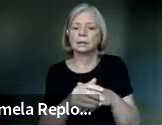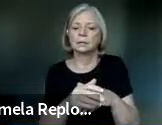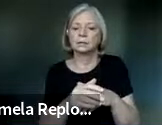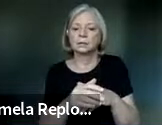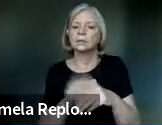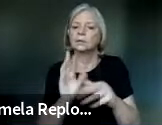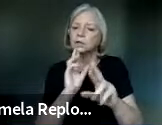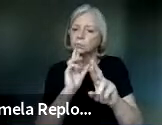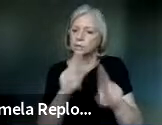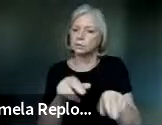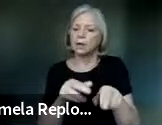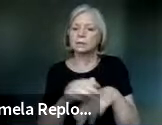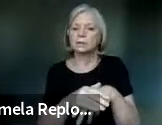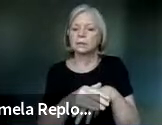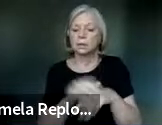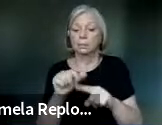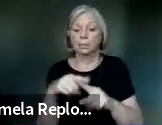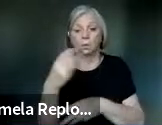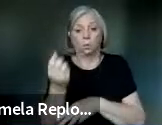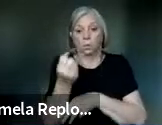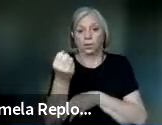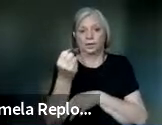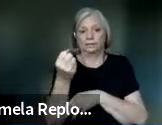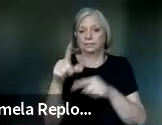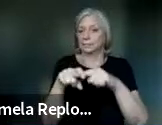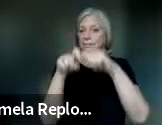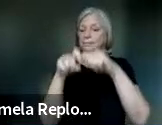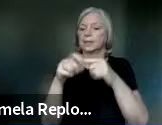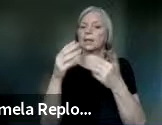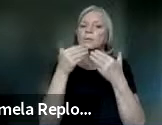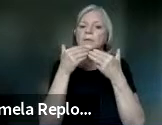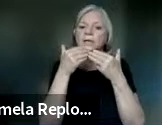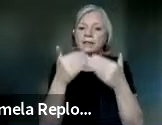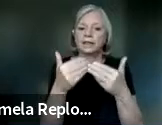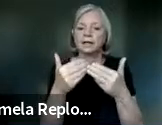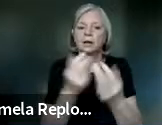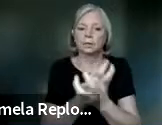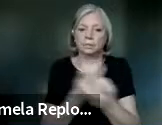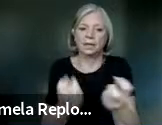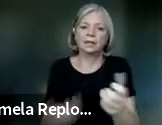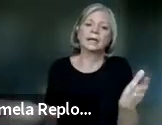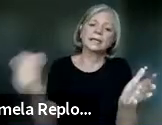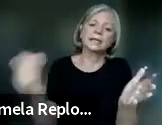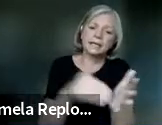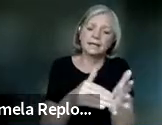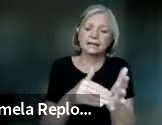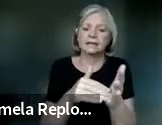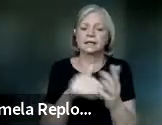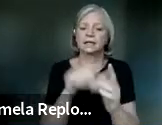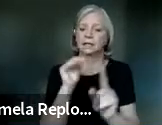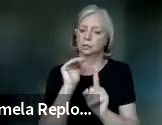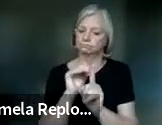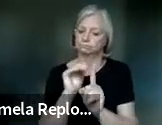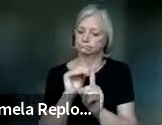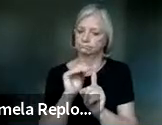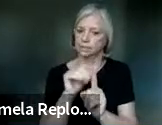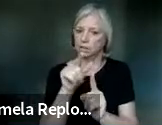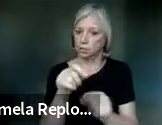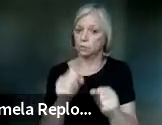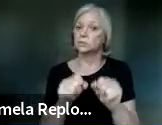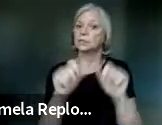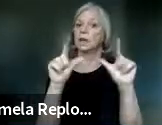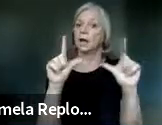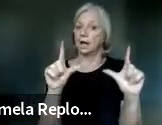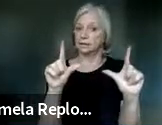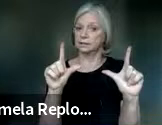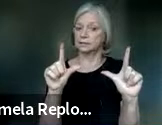response. Before we go, I do just want to, in addition to thanking our panelists again, remind everybody that these slides,